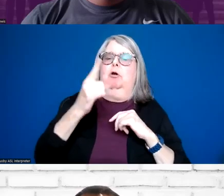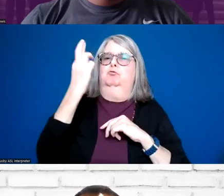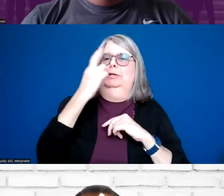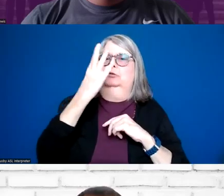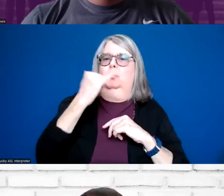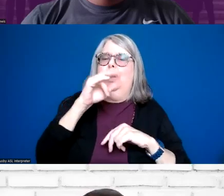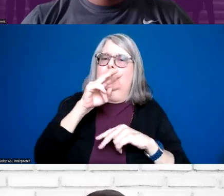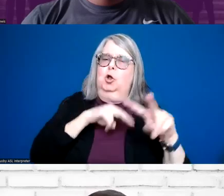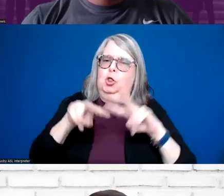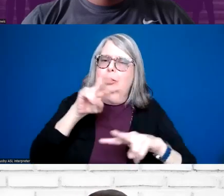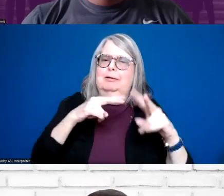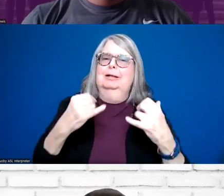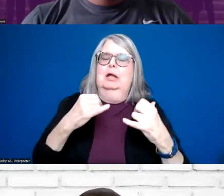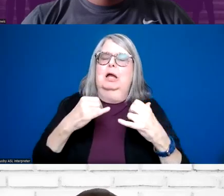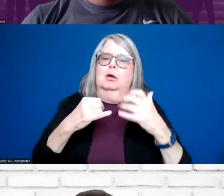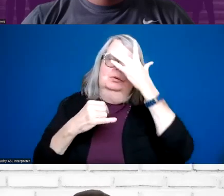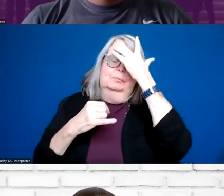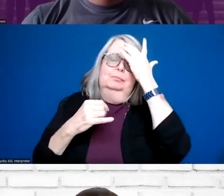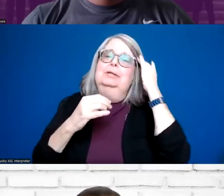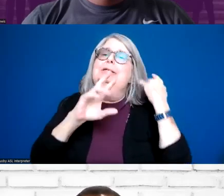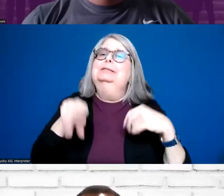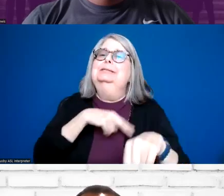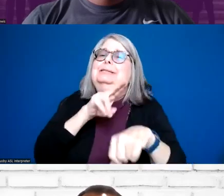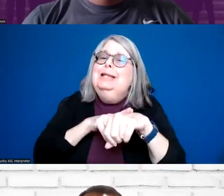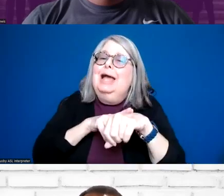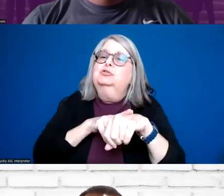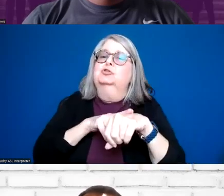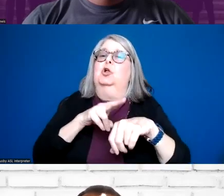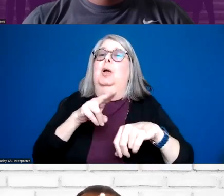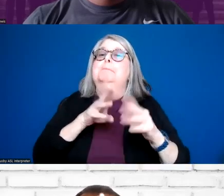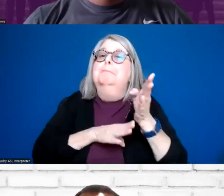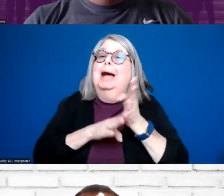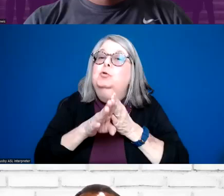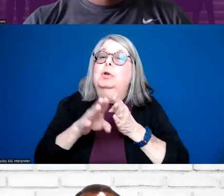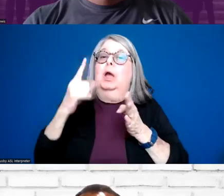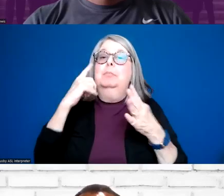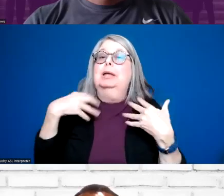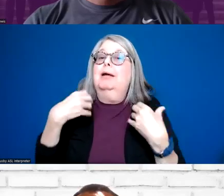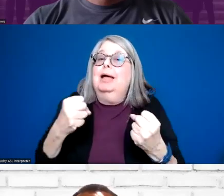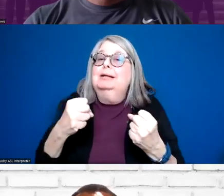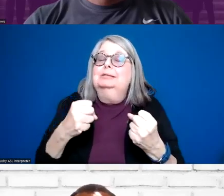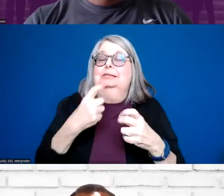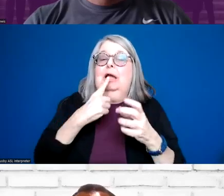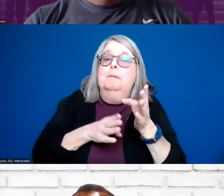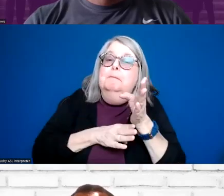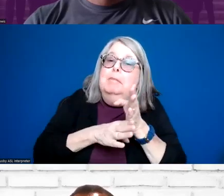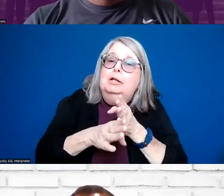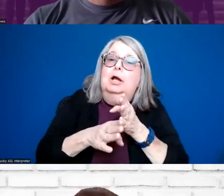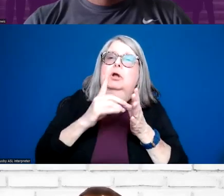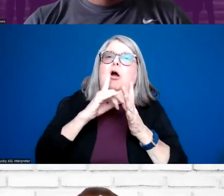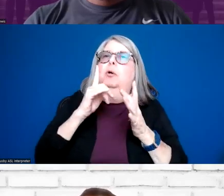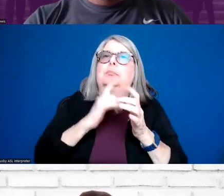And again, it's National Minority Mental Health, which also mentions that minorities are